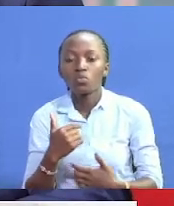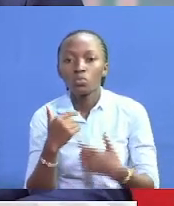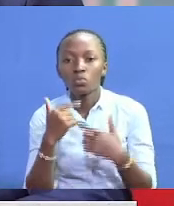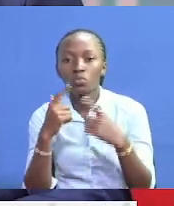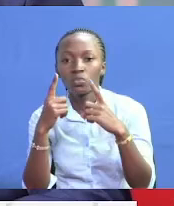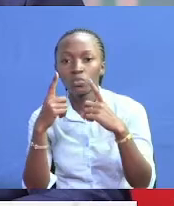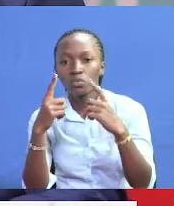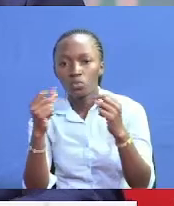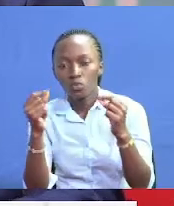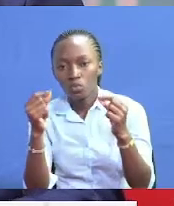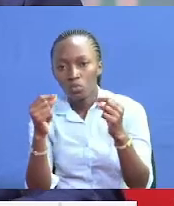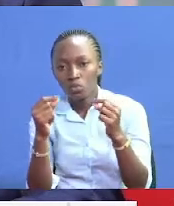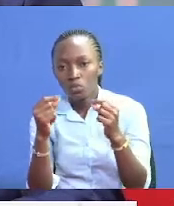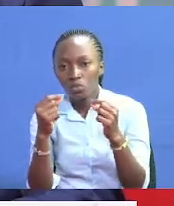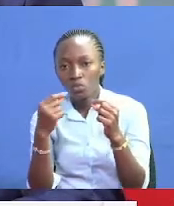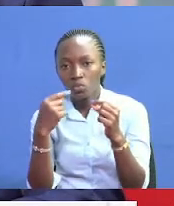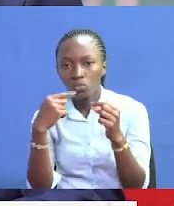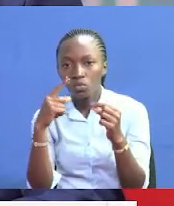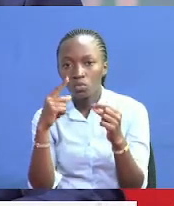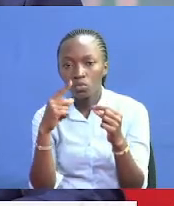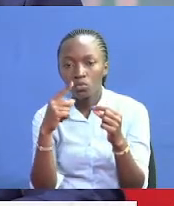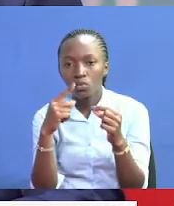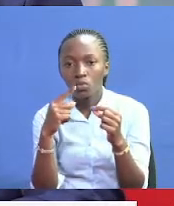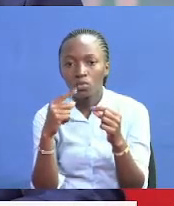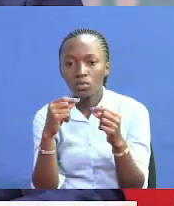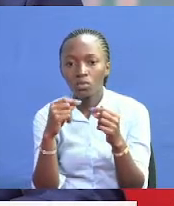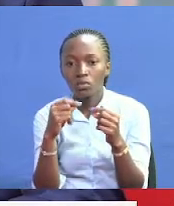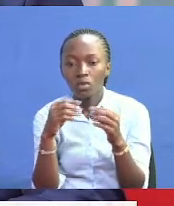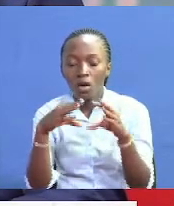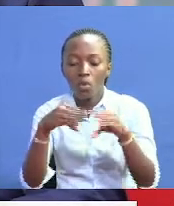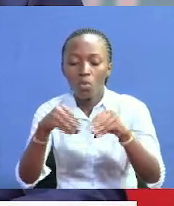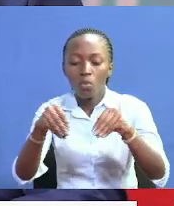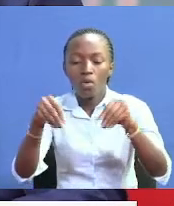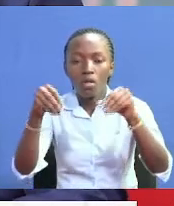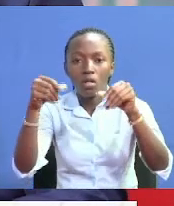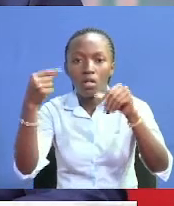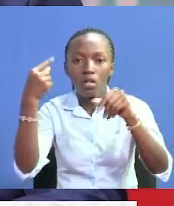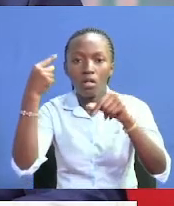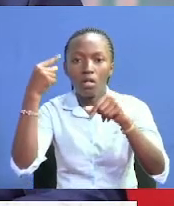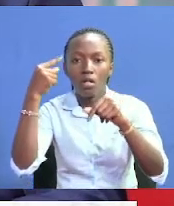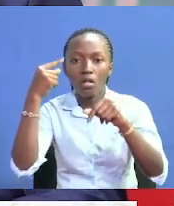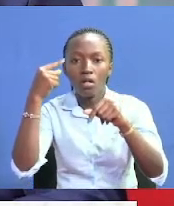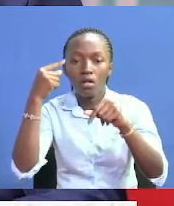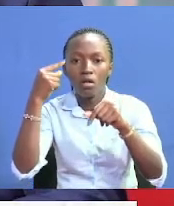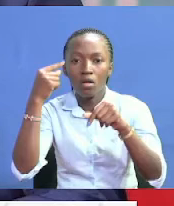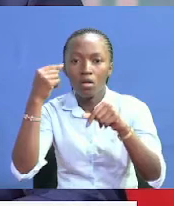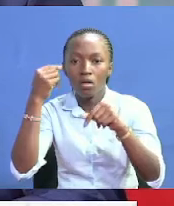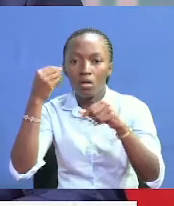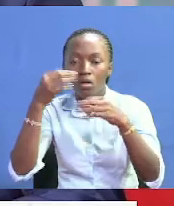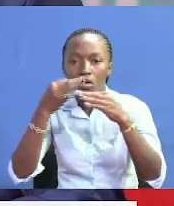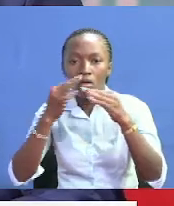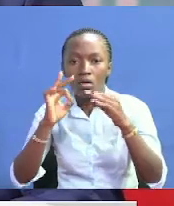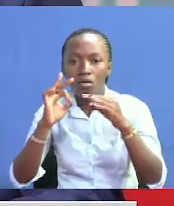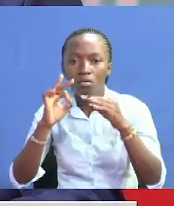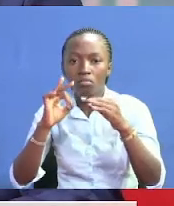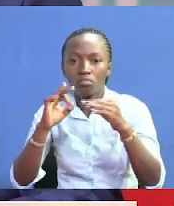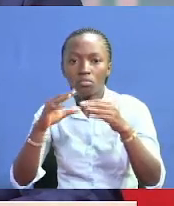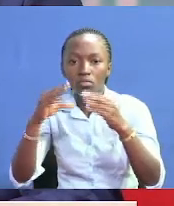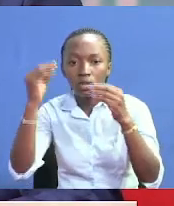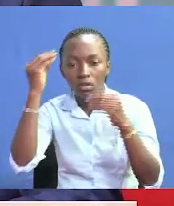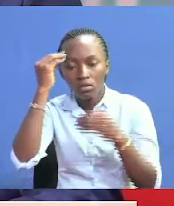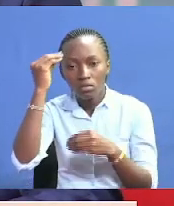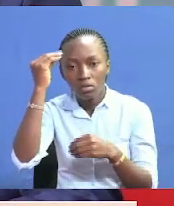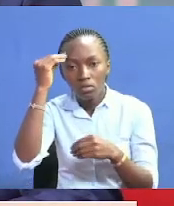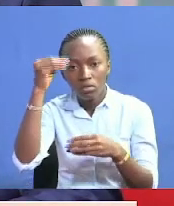of education in our institution, because currently you get the students are not getting the